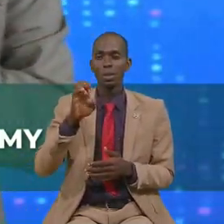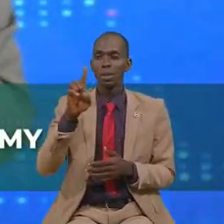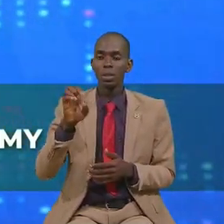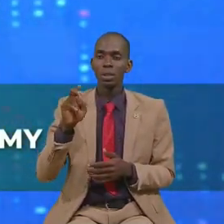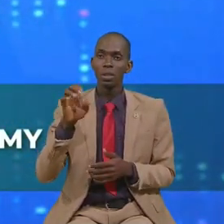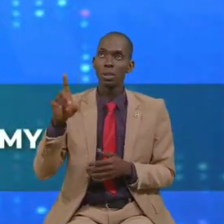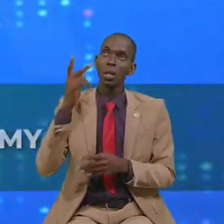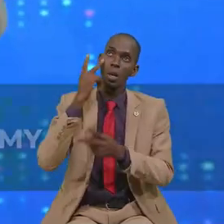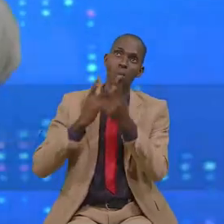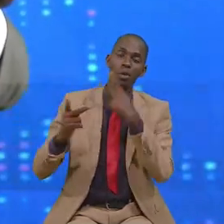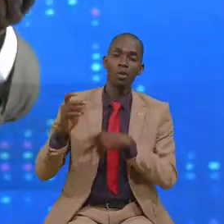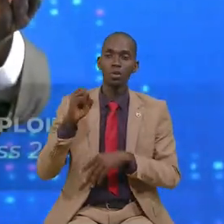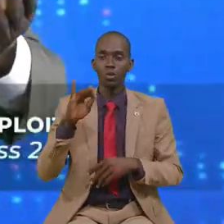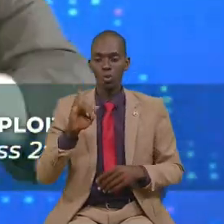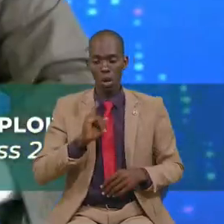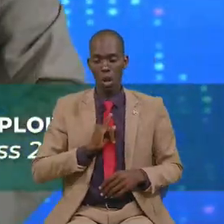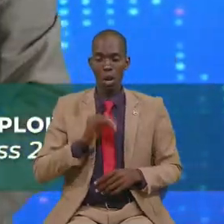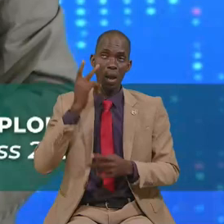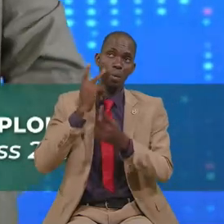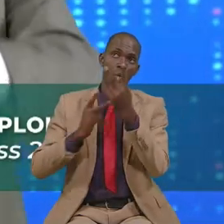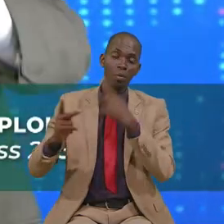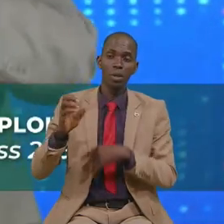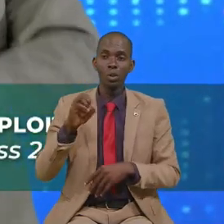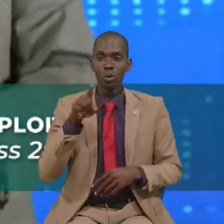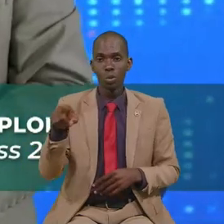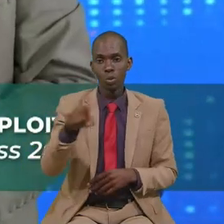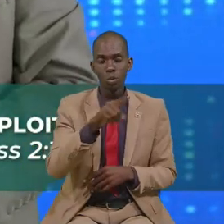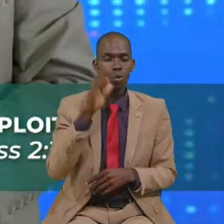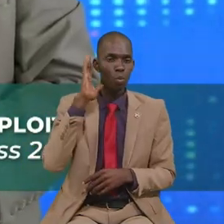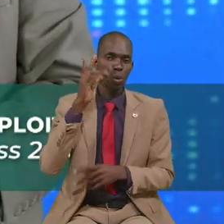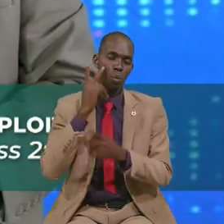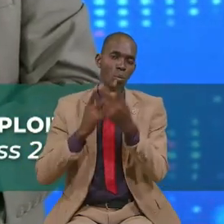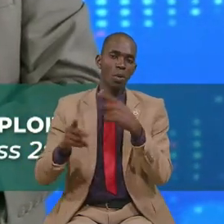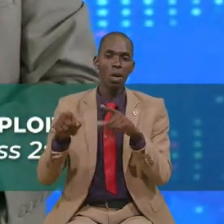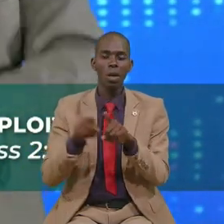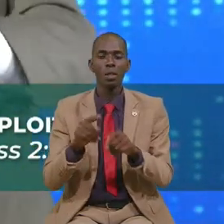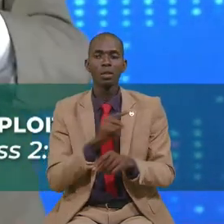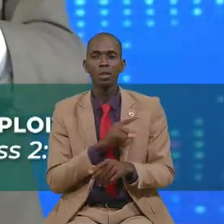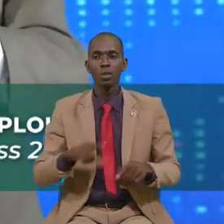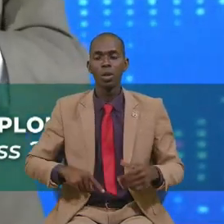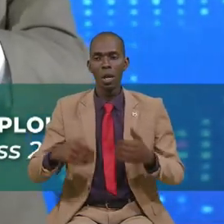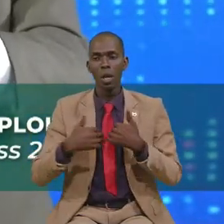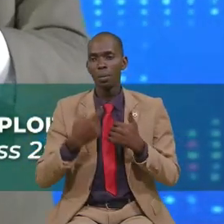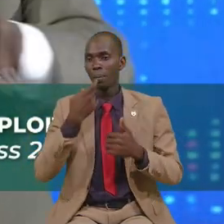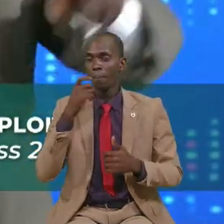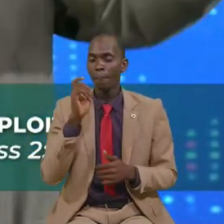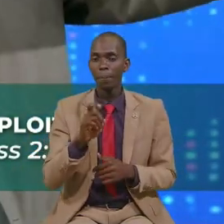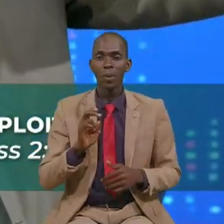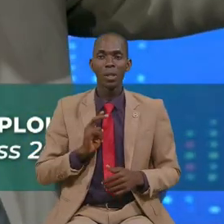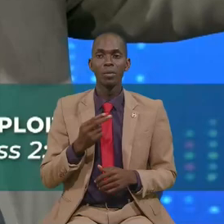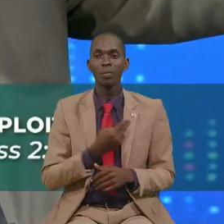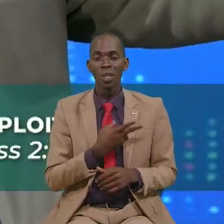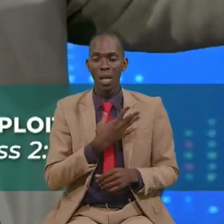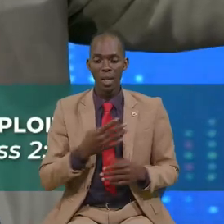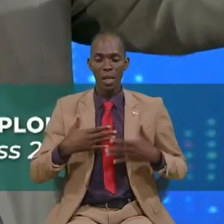I prophesy, so you will prophesy, as the Lord has commanded us, and the bread will